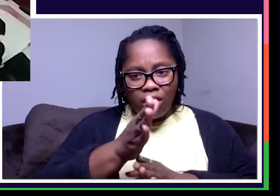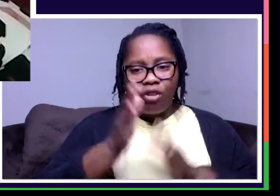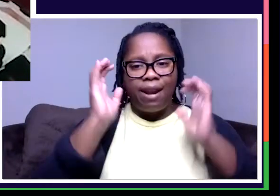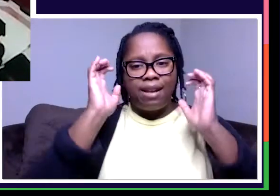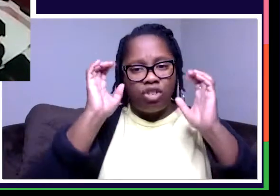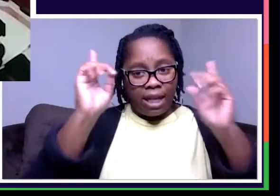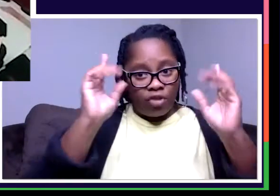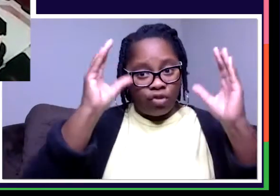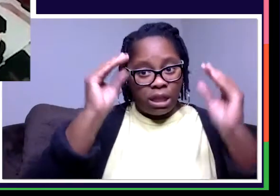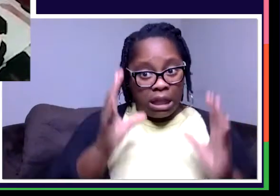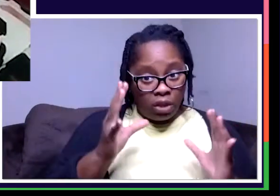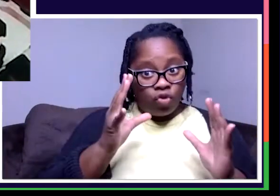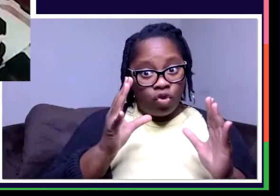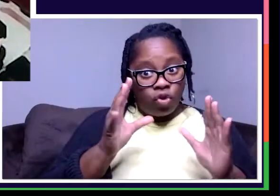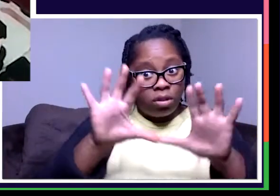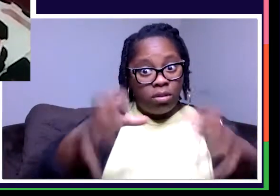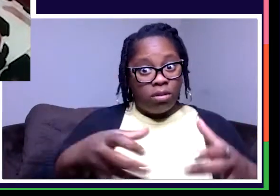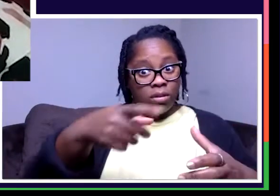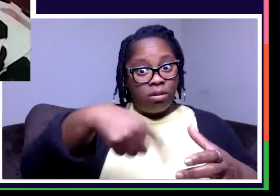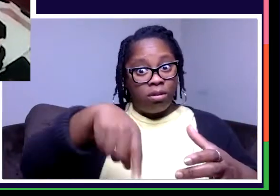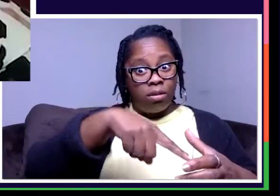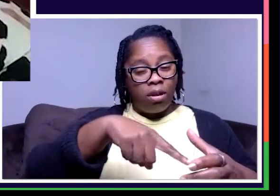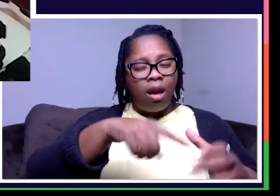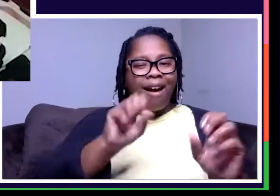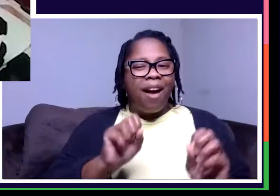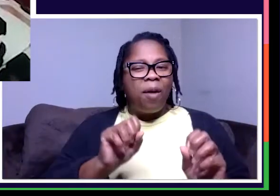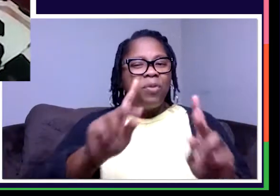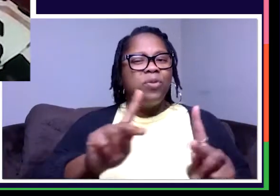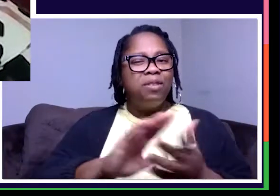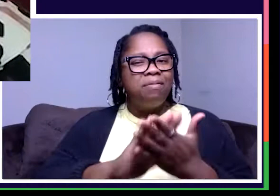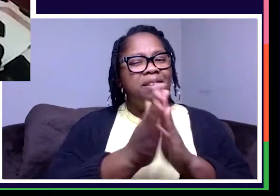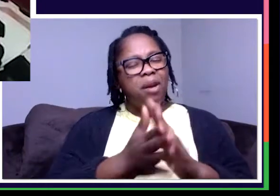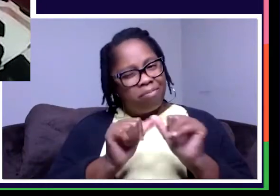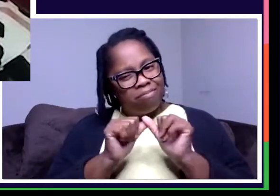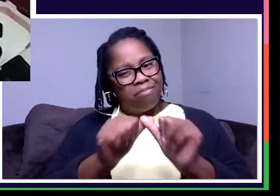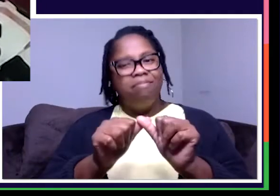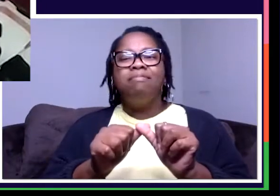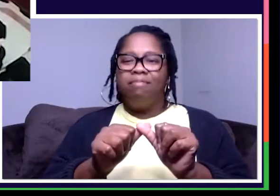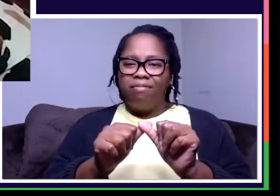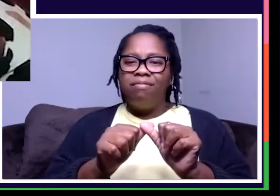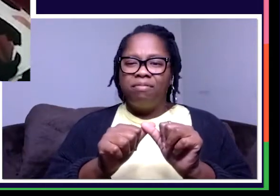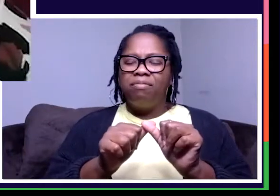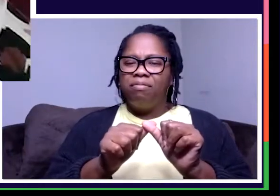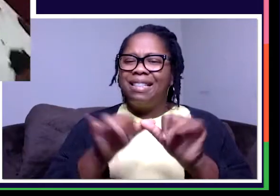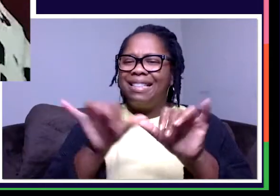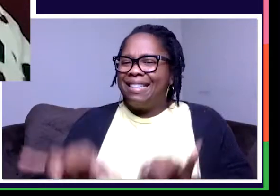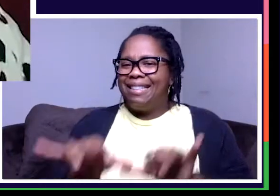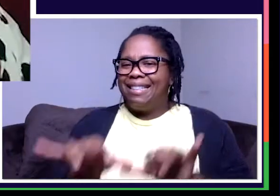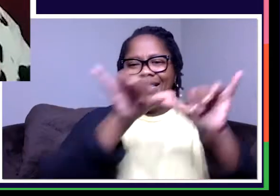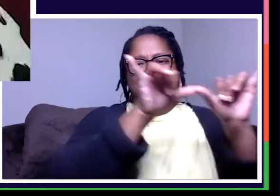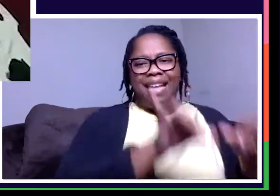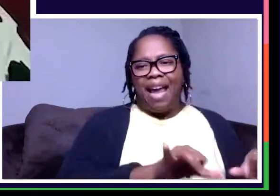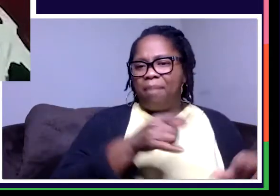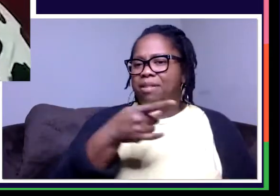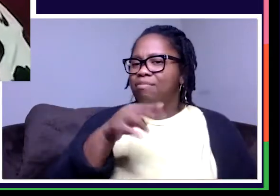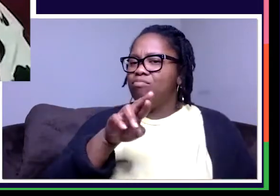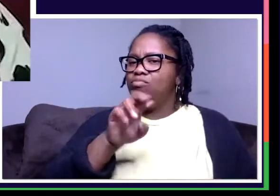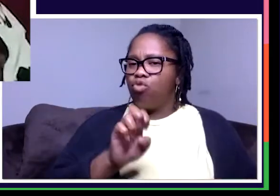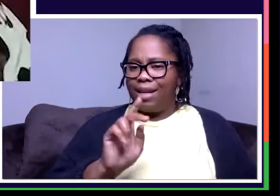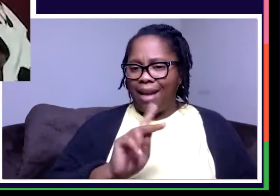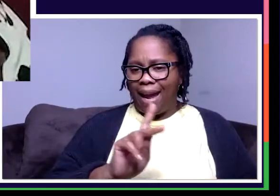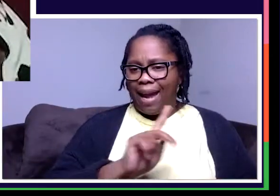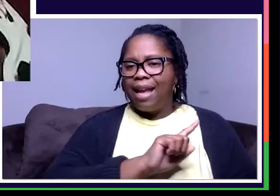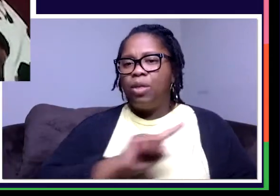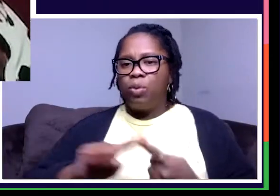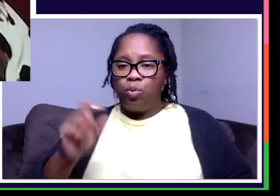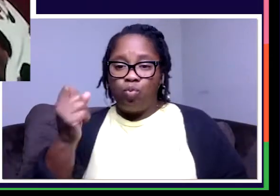and Career Education teachers a path to permanent status in the same